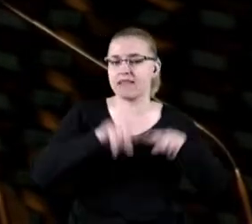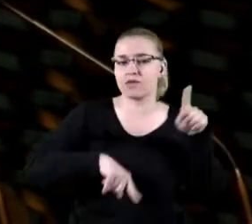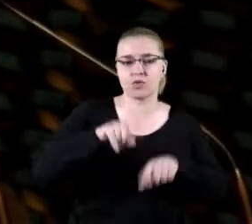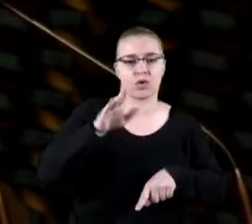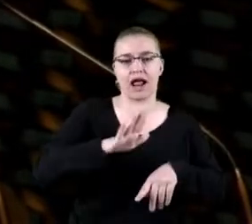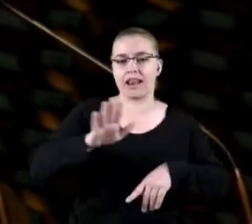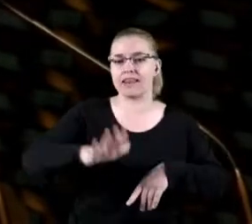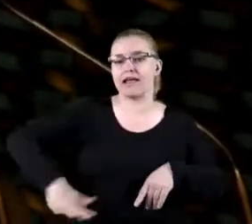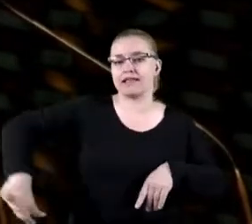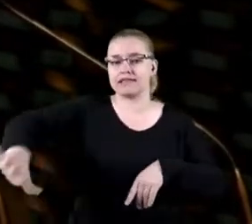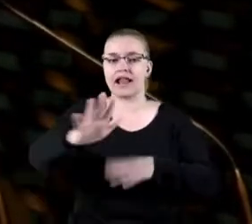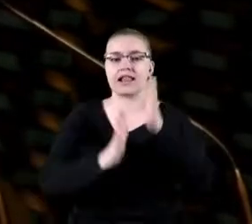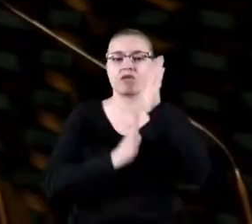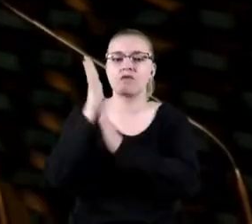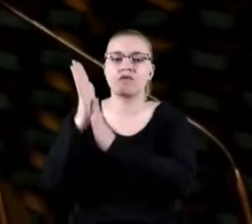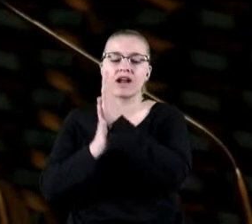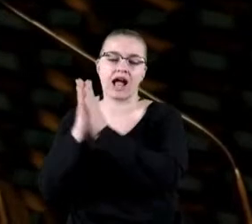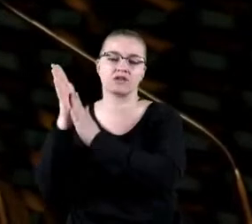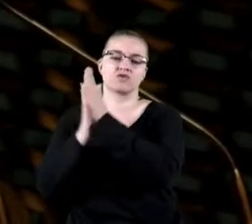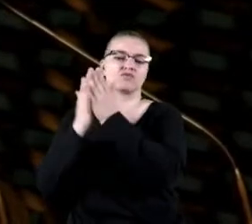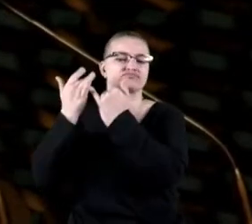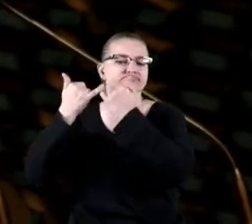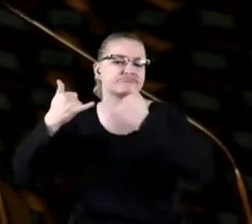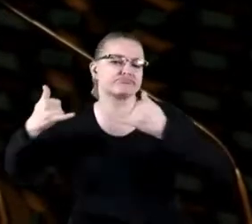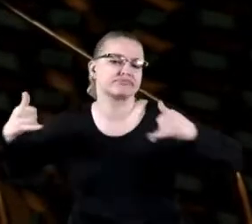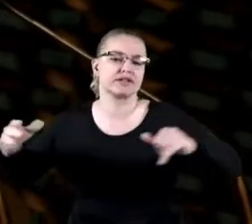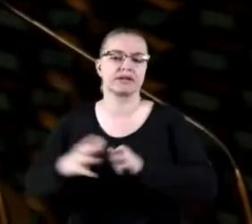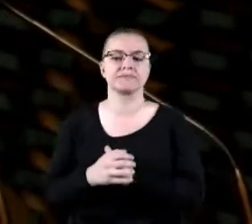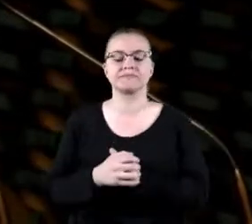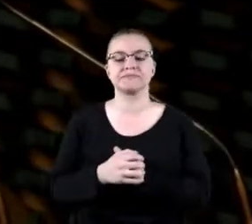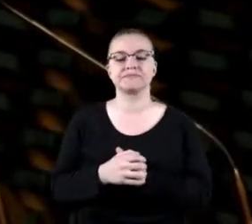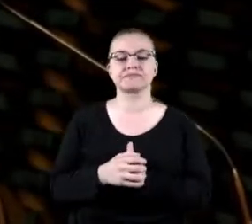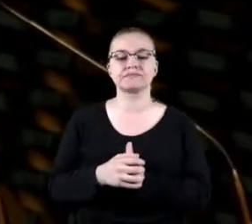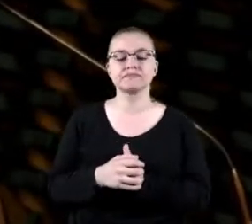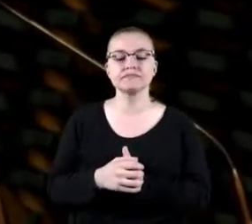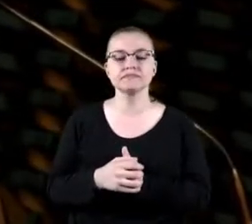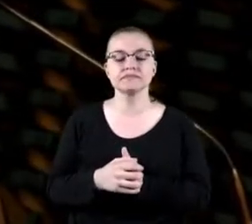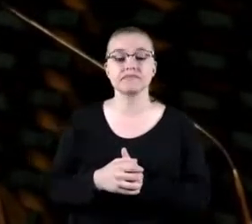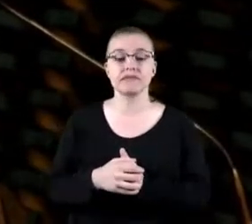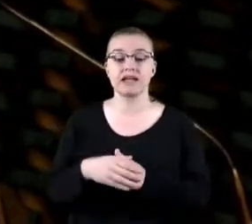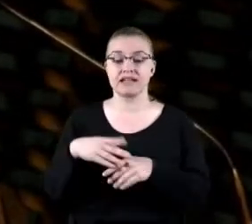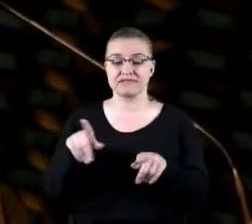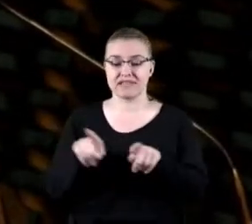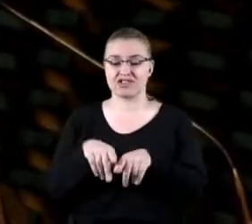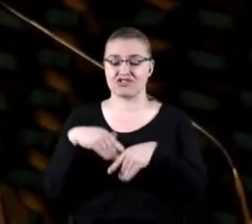and protect the natural areas, forests,